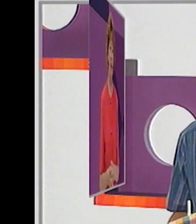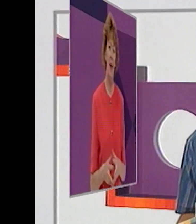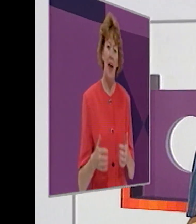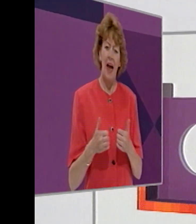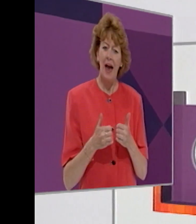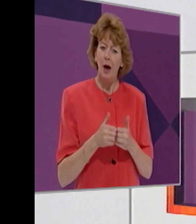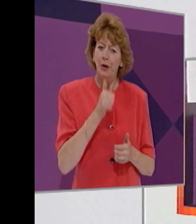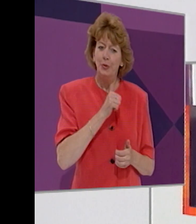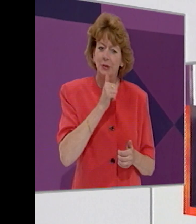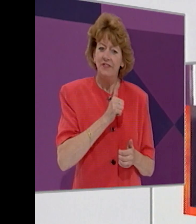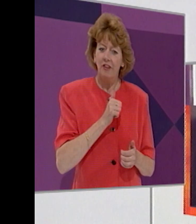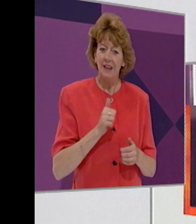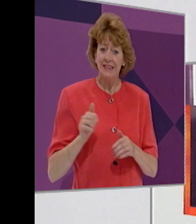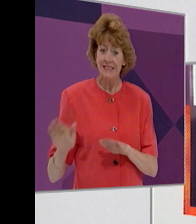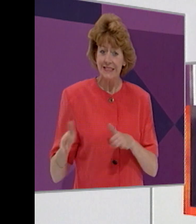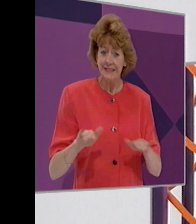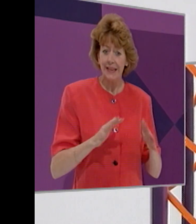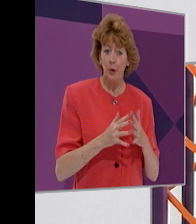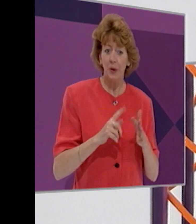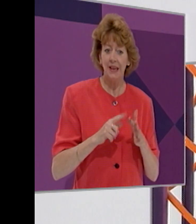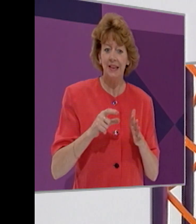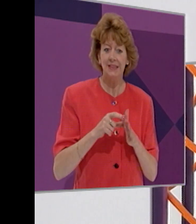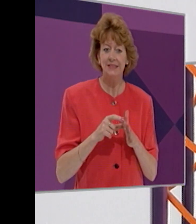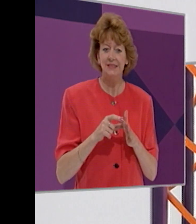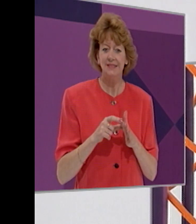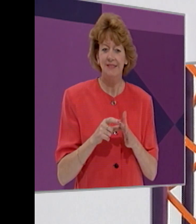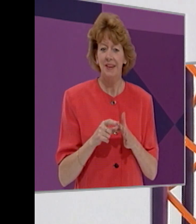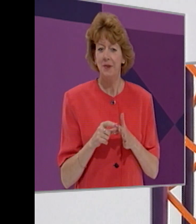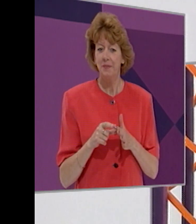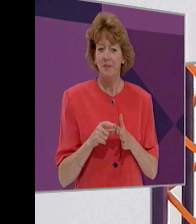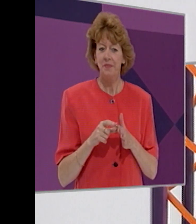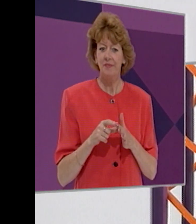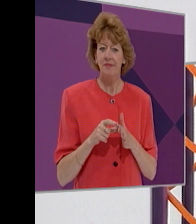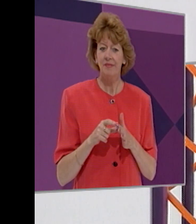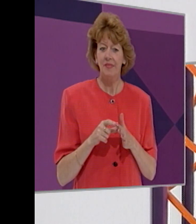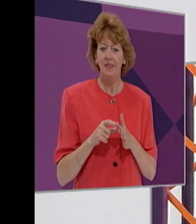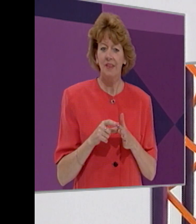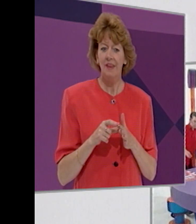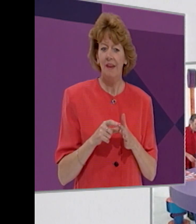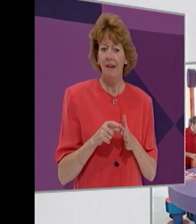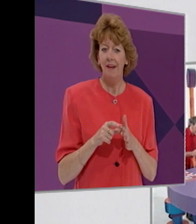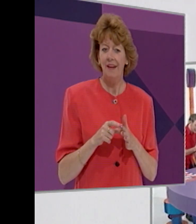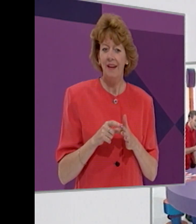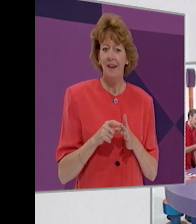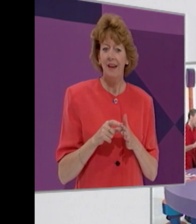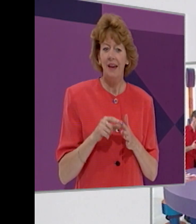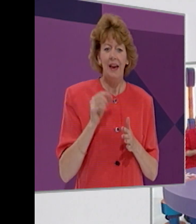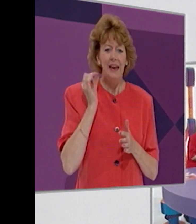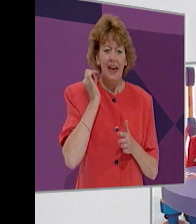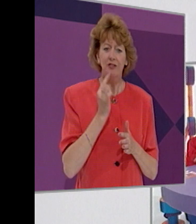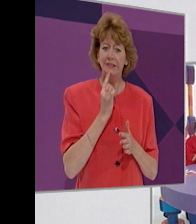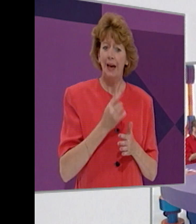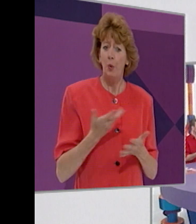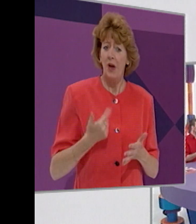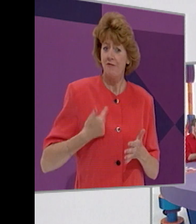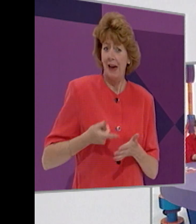How useful is seaweed? It's not very useful at all. You can't do much with seaweed. You think so? No, no. Actually, it's slightly useful,